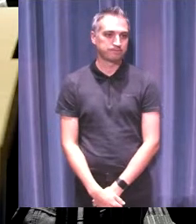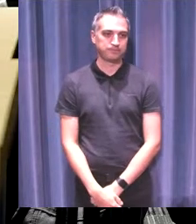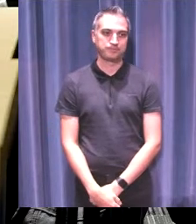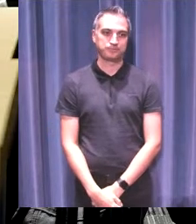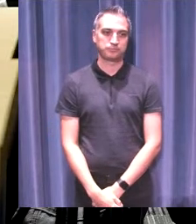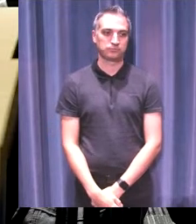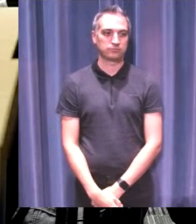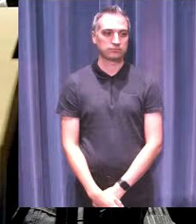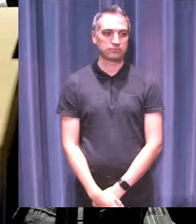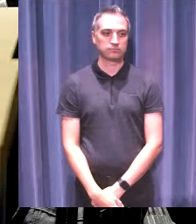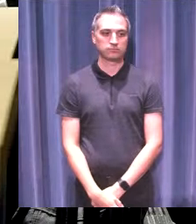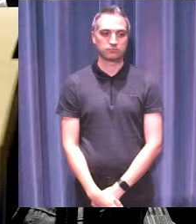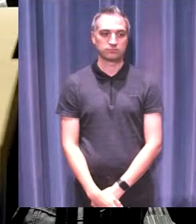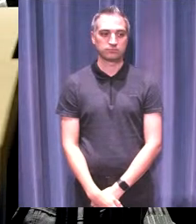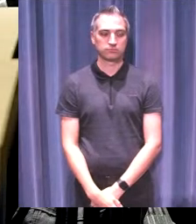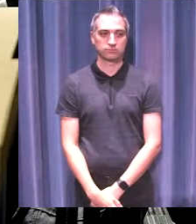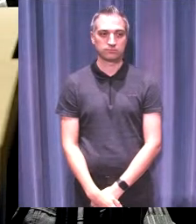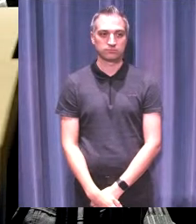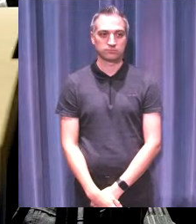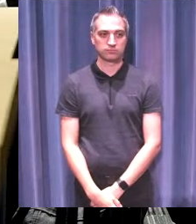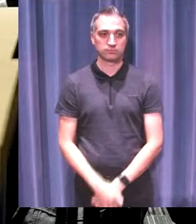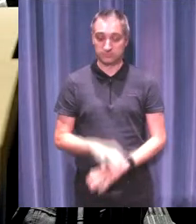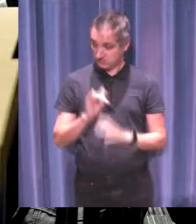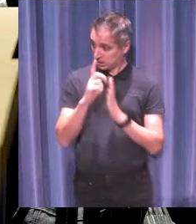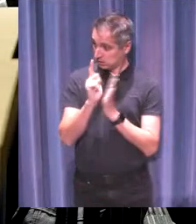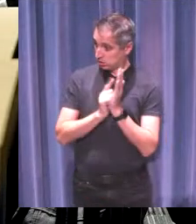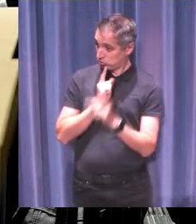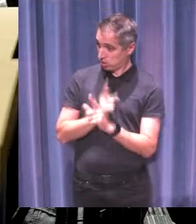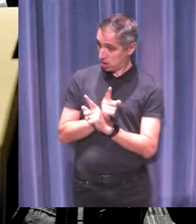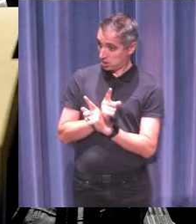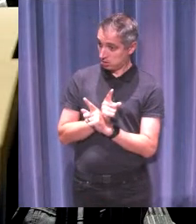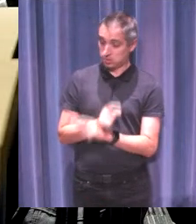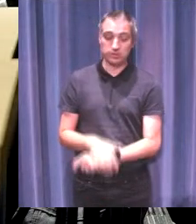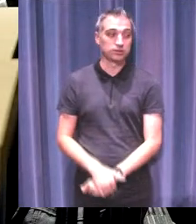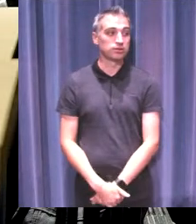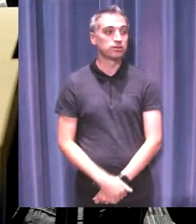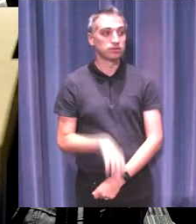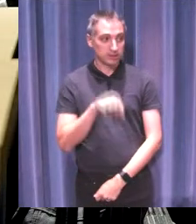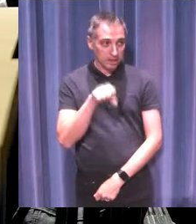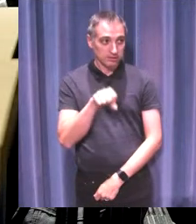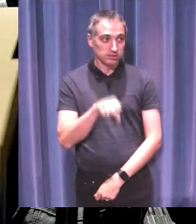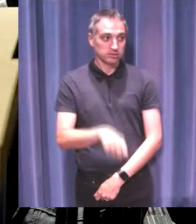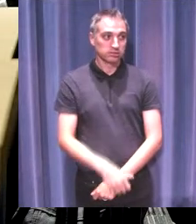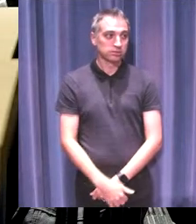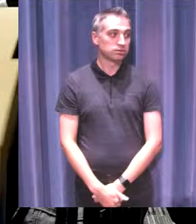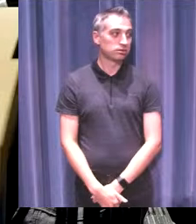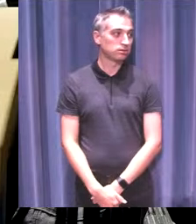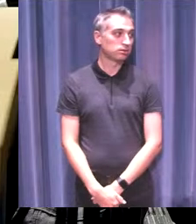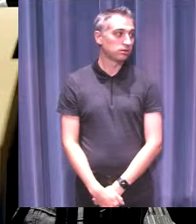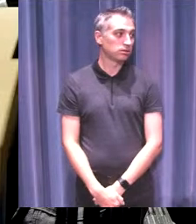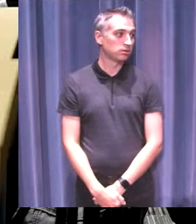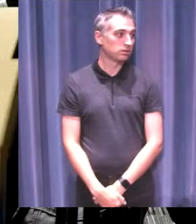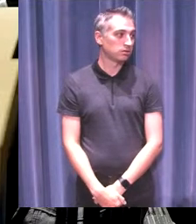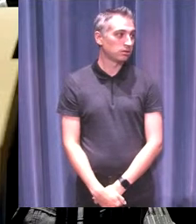That's legal to do, correct? Yes. Wait.